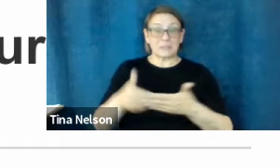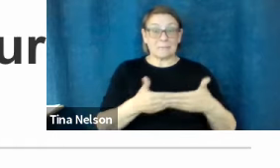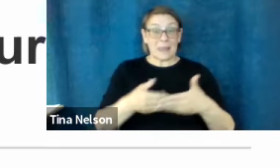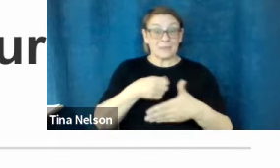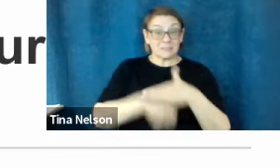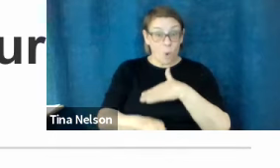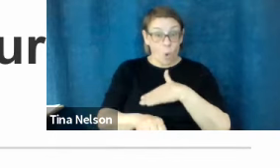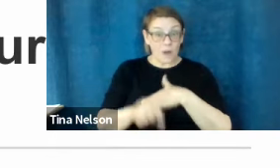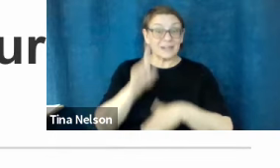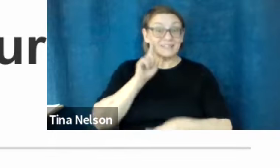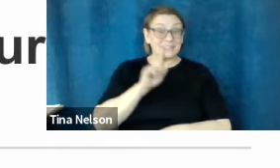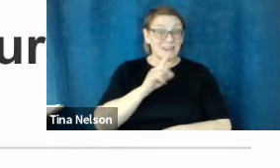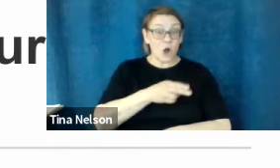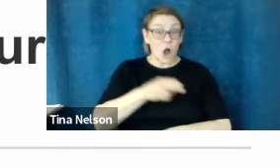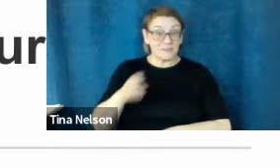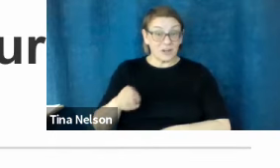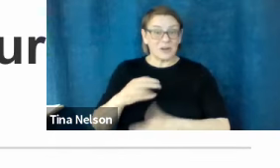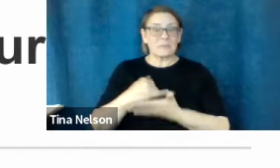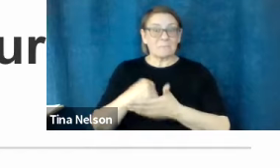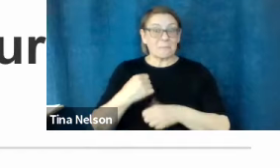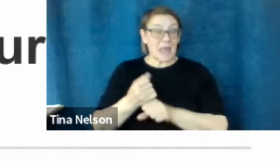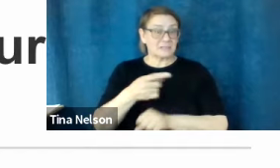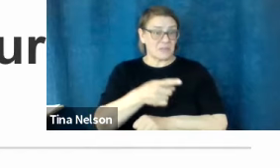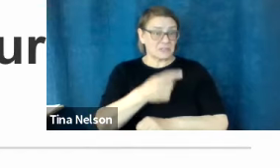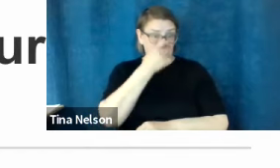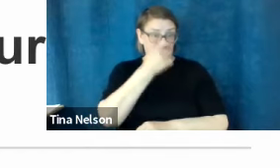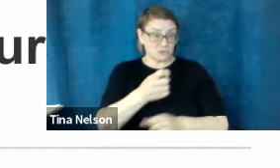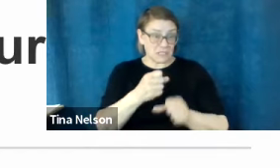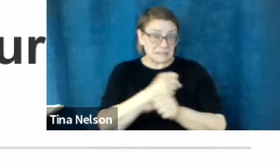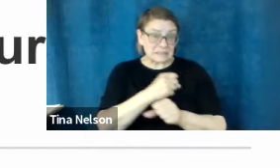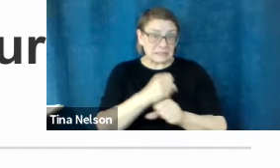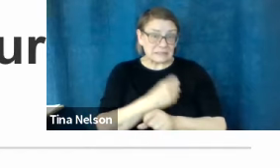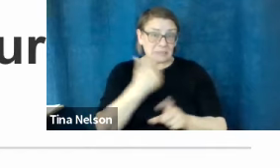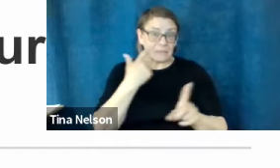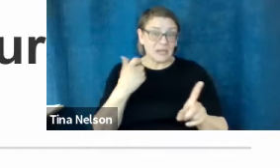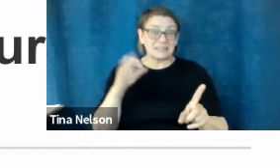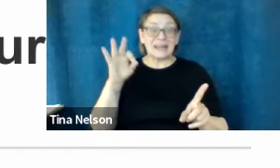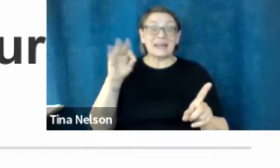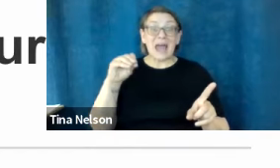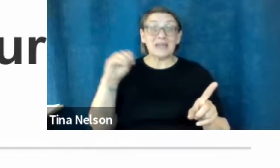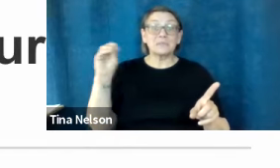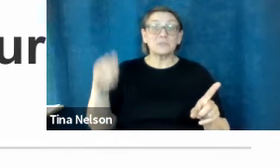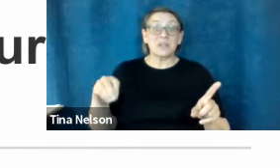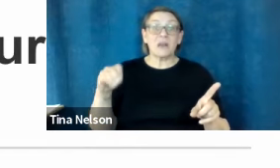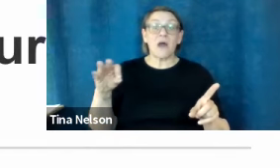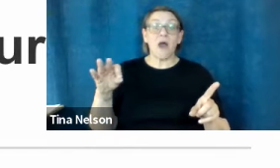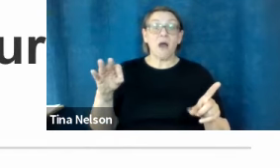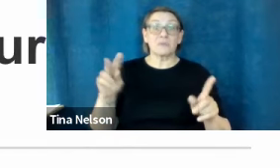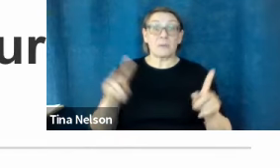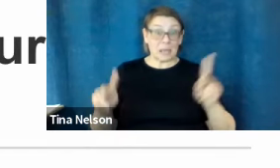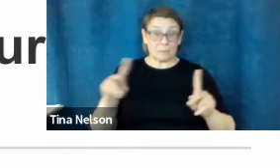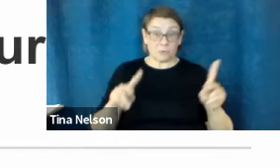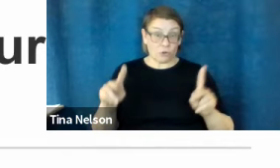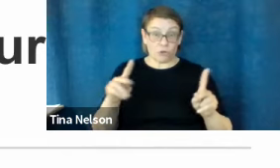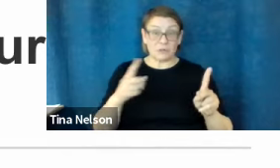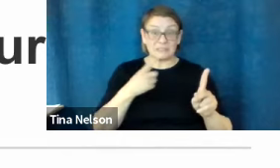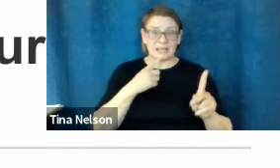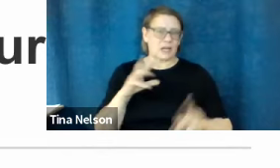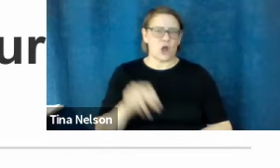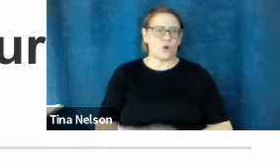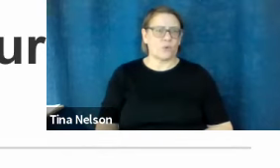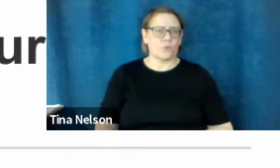or hard of hearing would make this kind of an interesting statistic in which 90% of, uh, people said no,